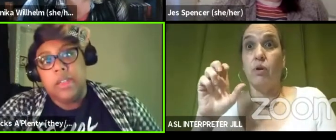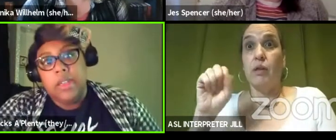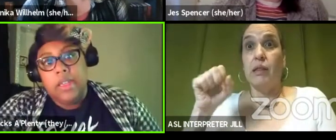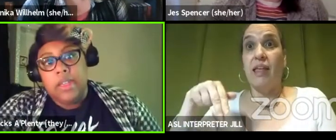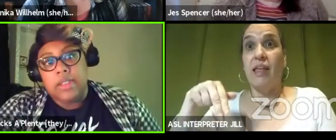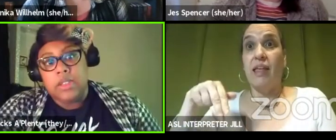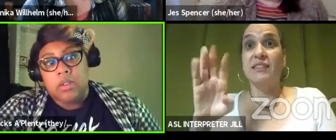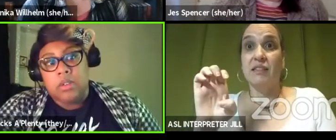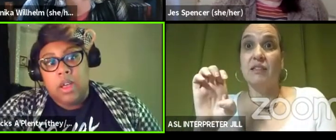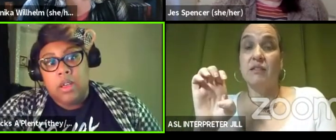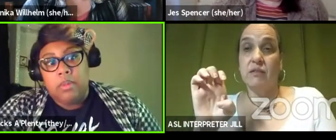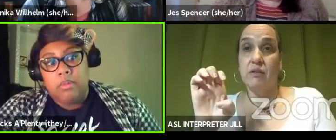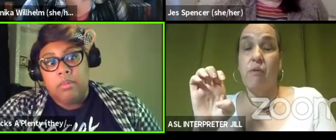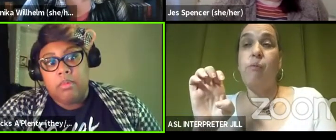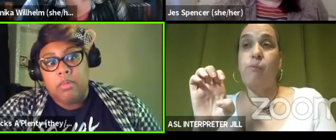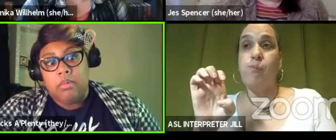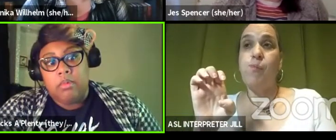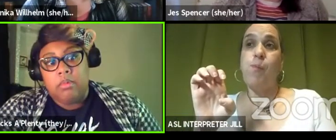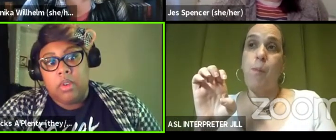on? And so